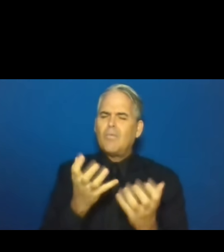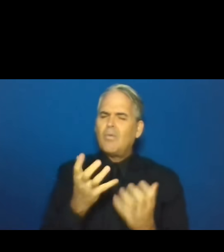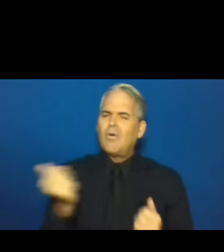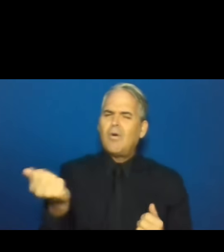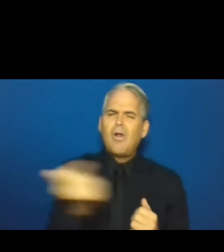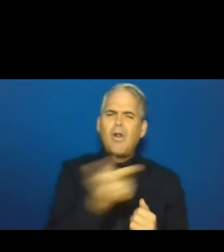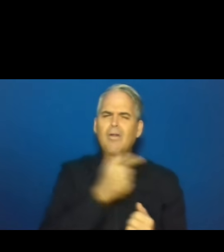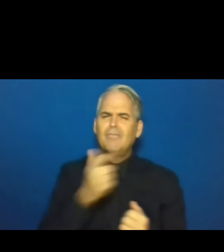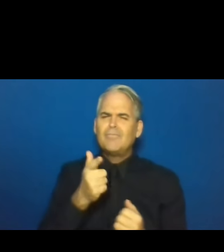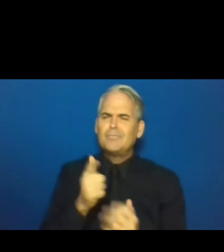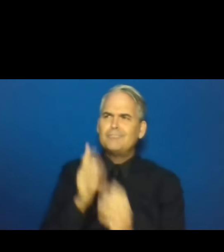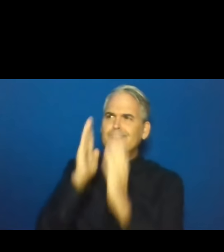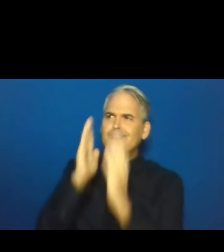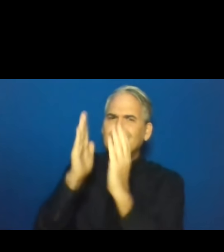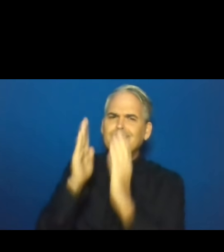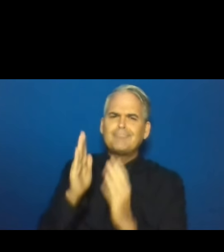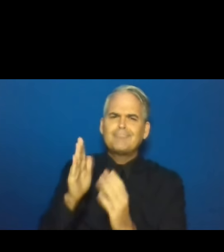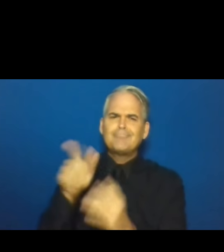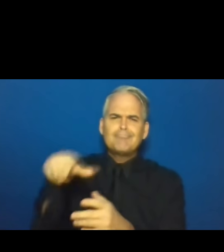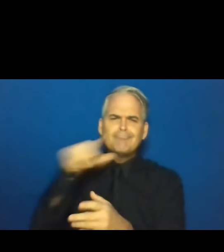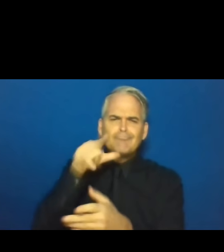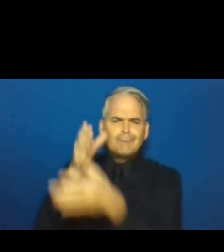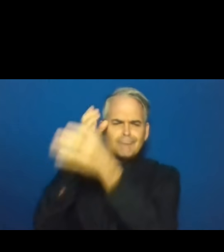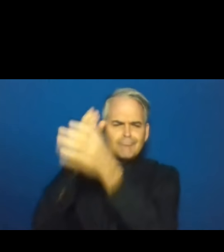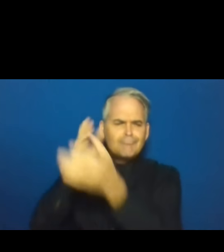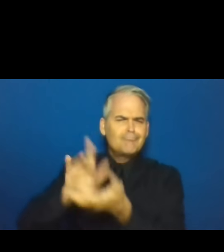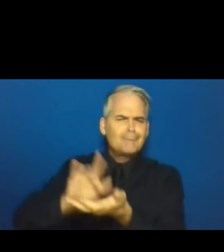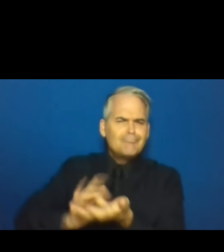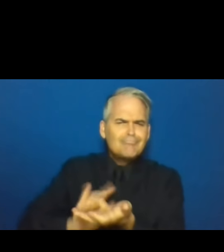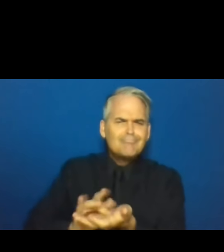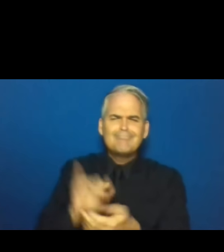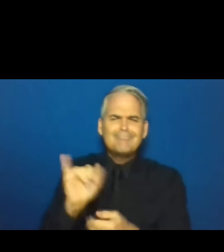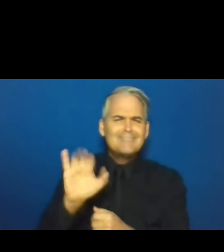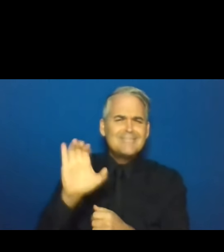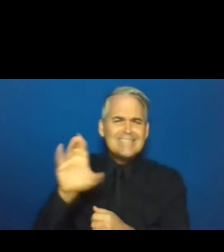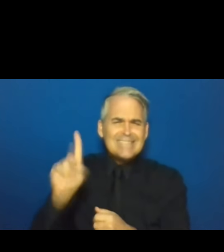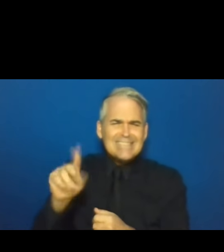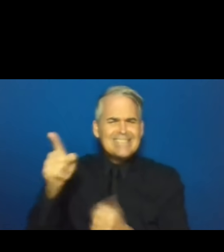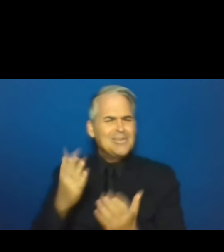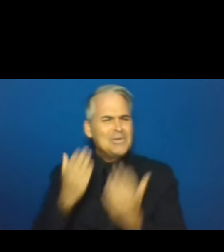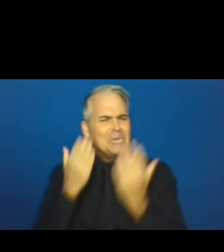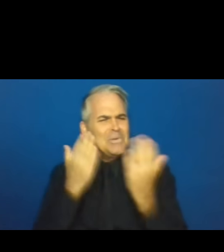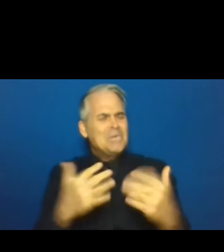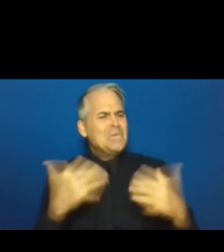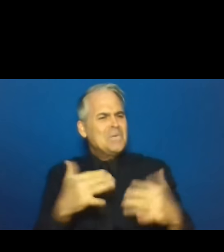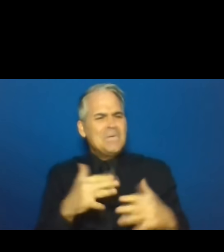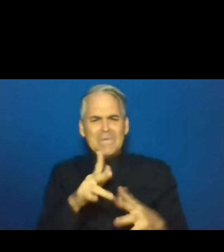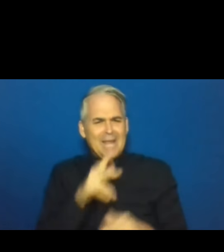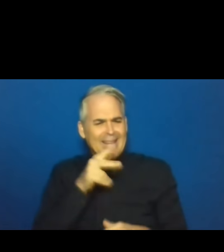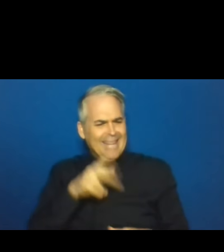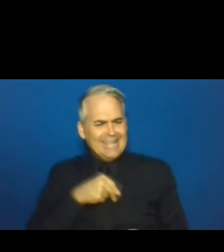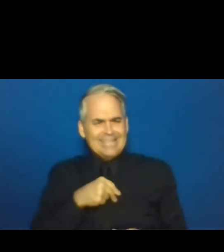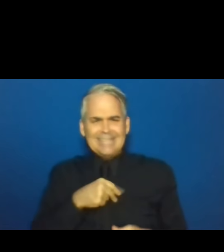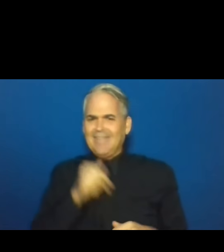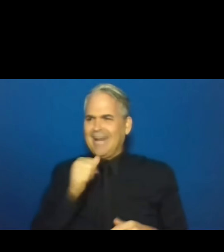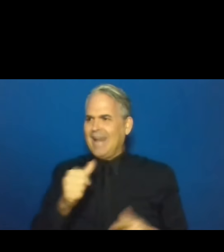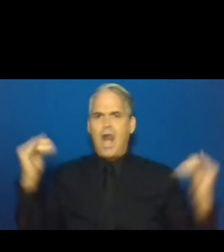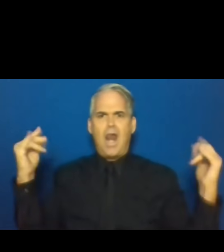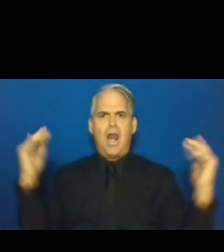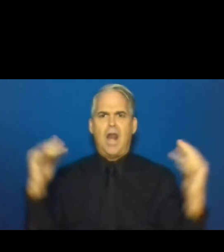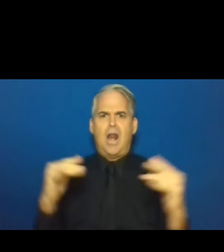by only spending Thanksgiving with your household members, if you choose to gather with those you do not live with,